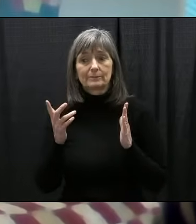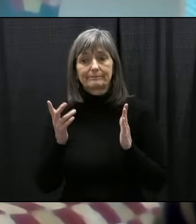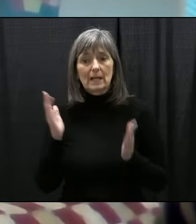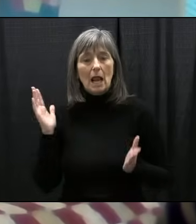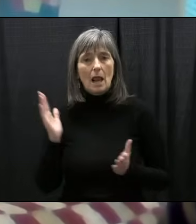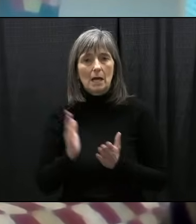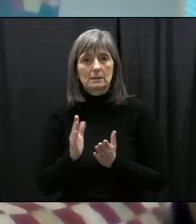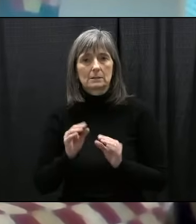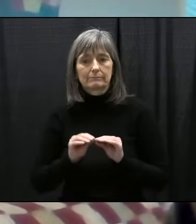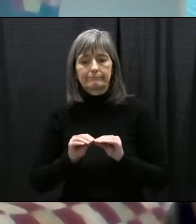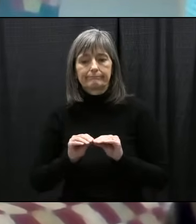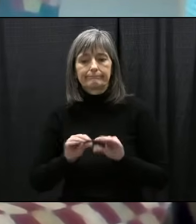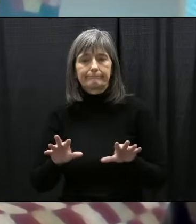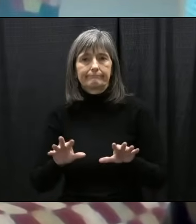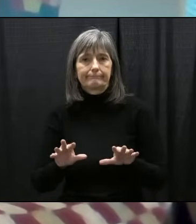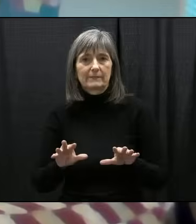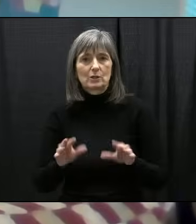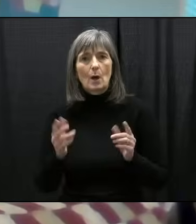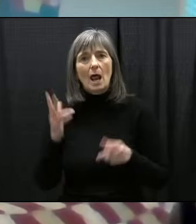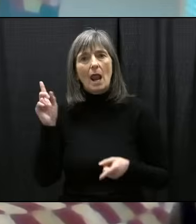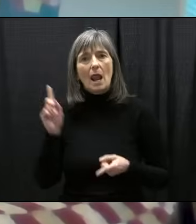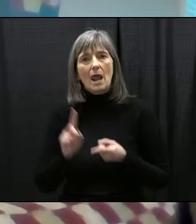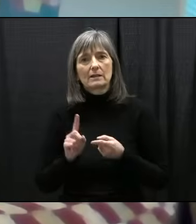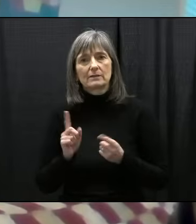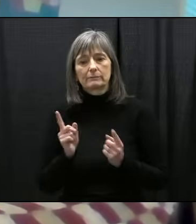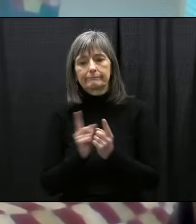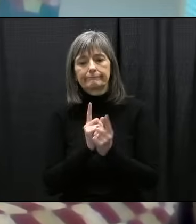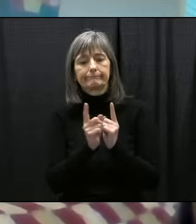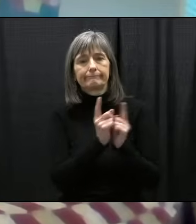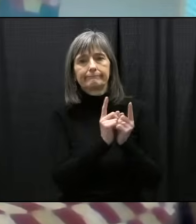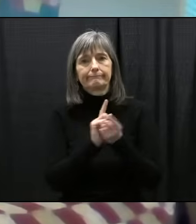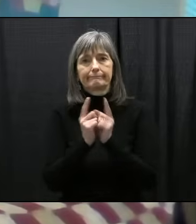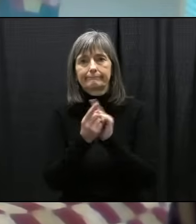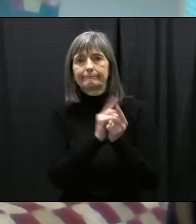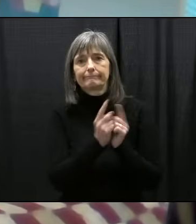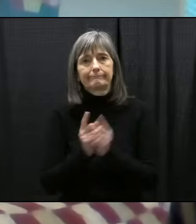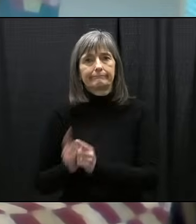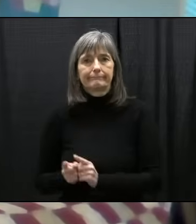reduce that level of contact on a population scale.